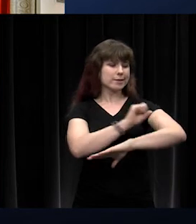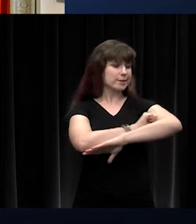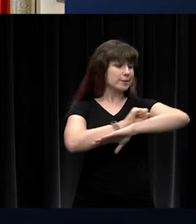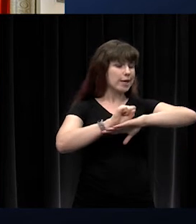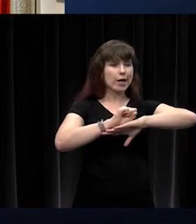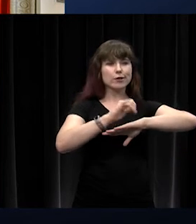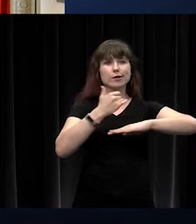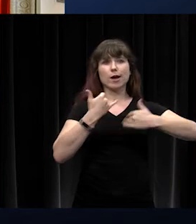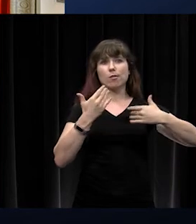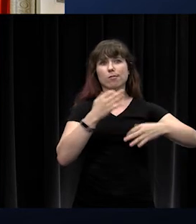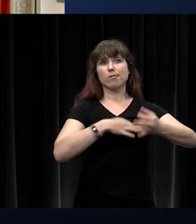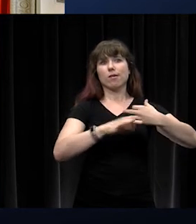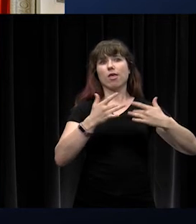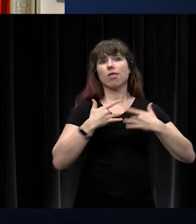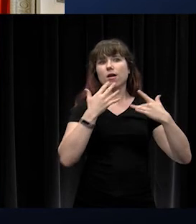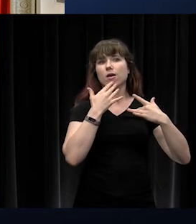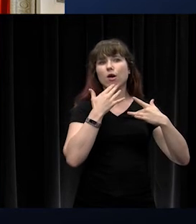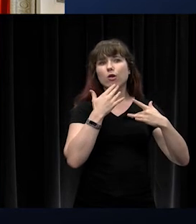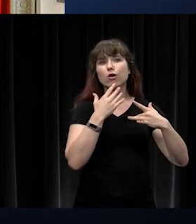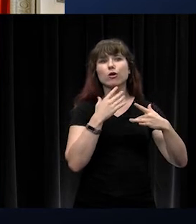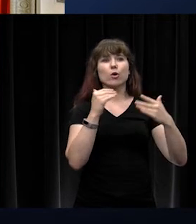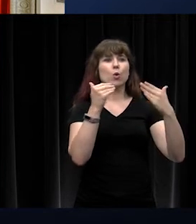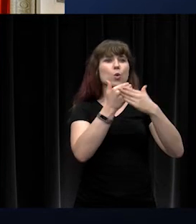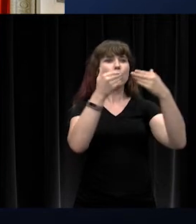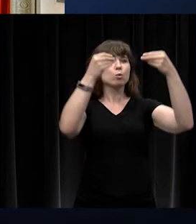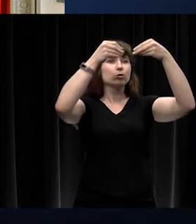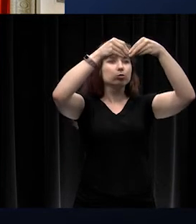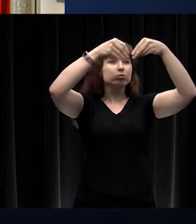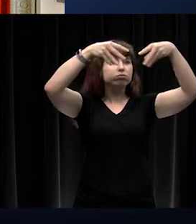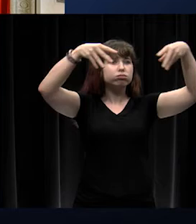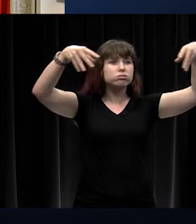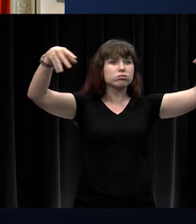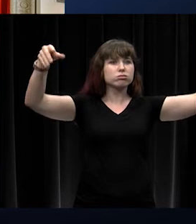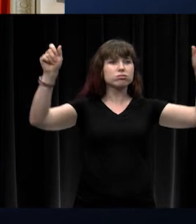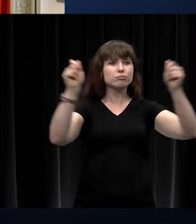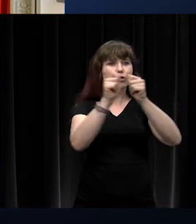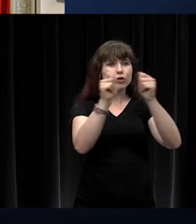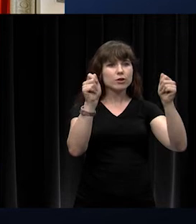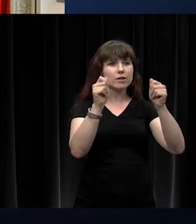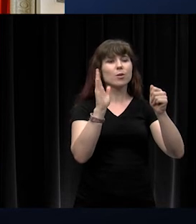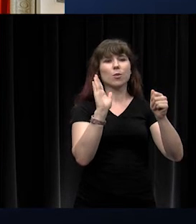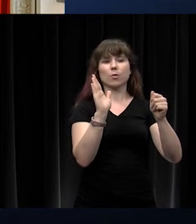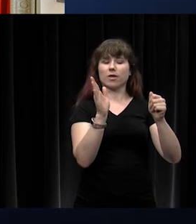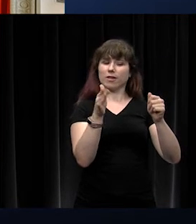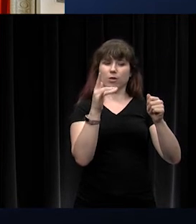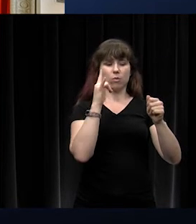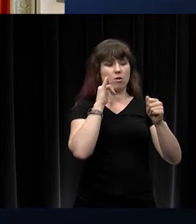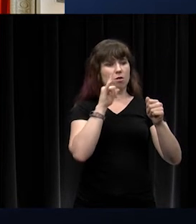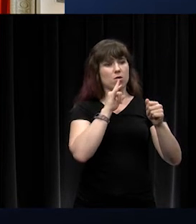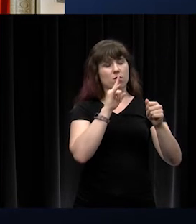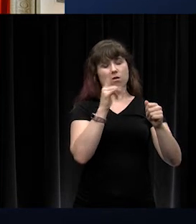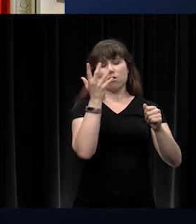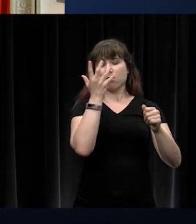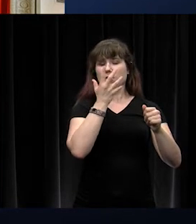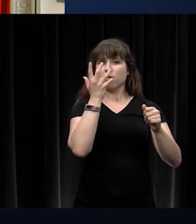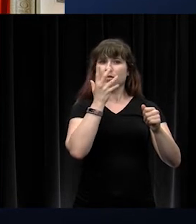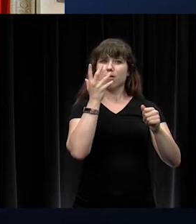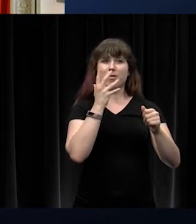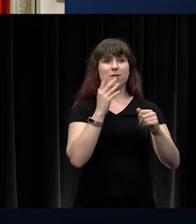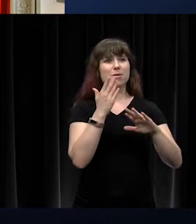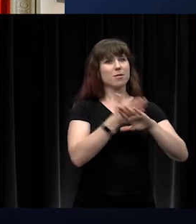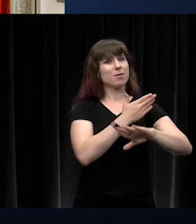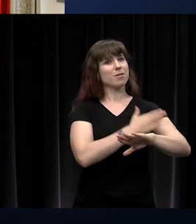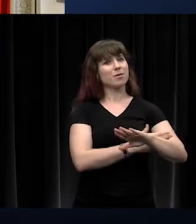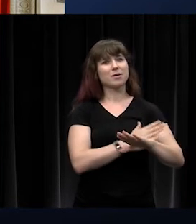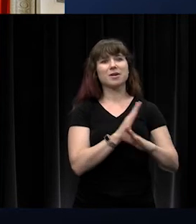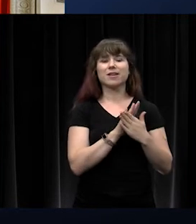floor, the new drapery, we think it's gonna be a really nice space after it's done and very well received within the district and used.